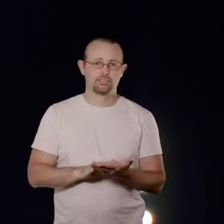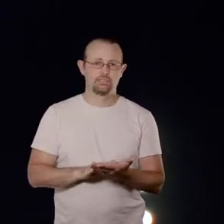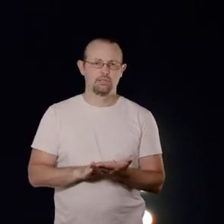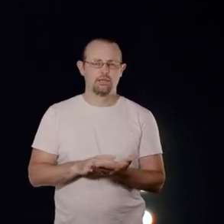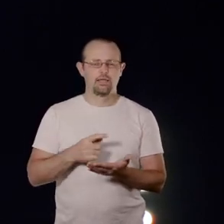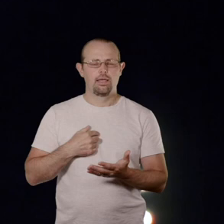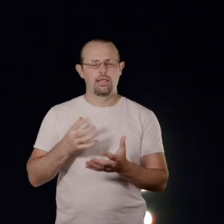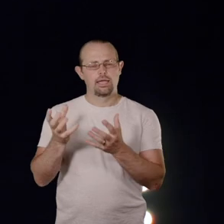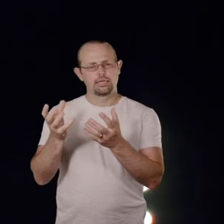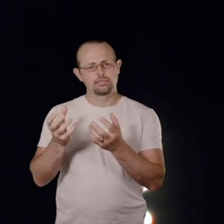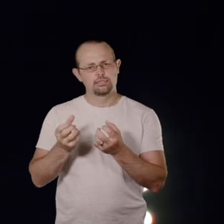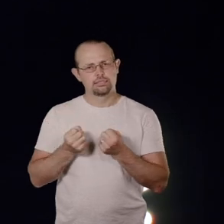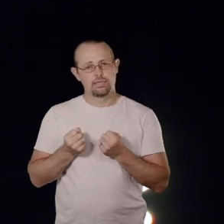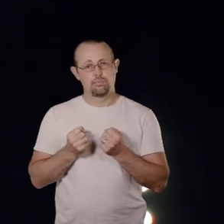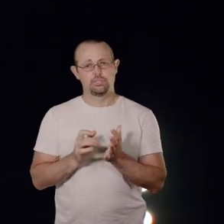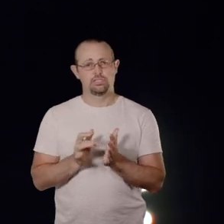I accept Jesus today